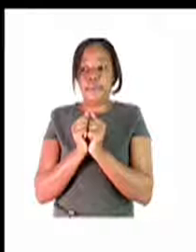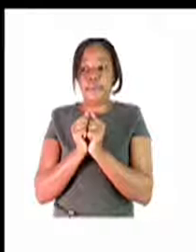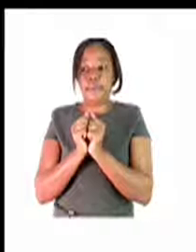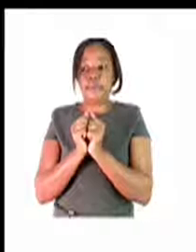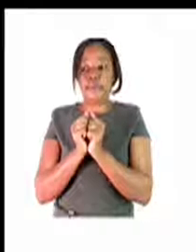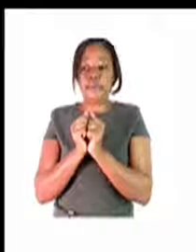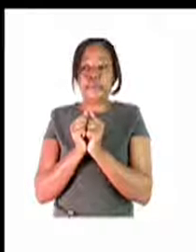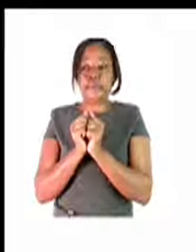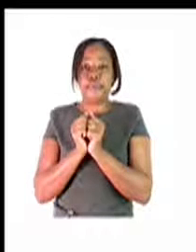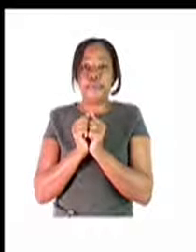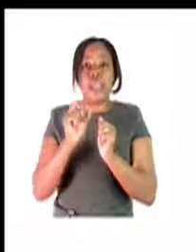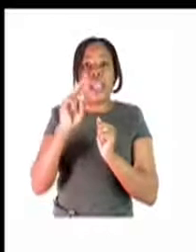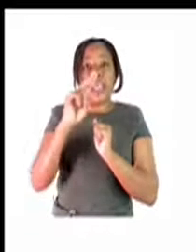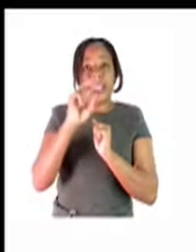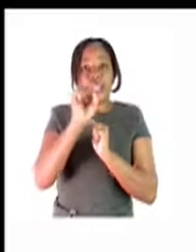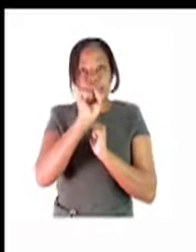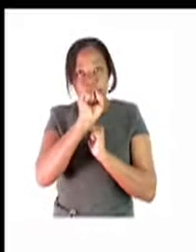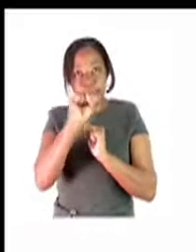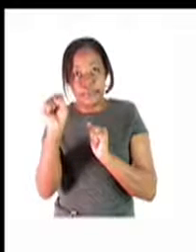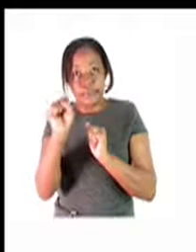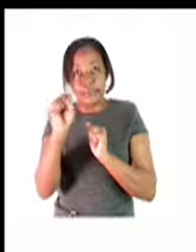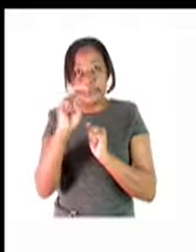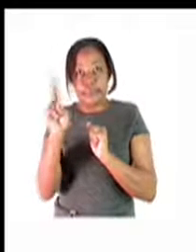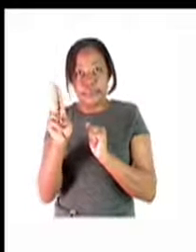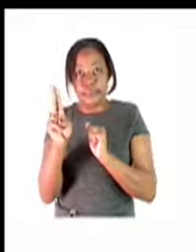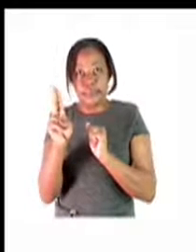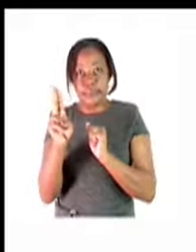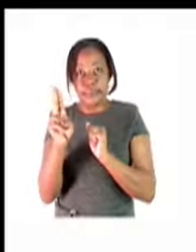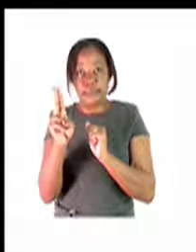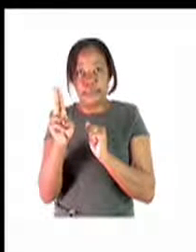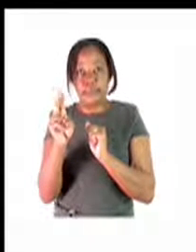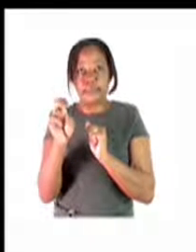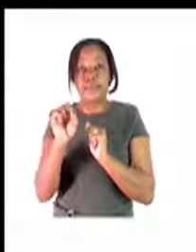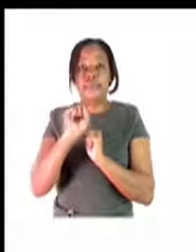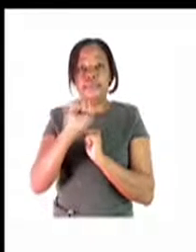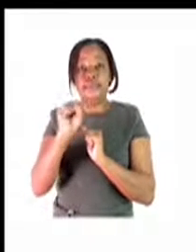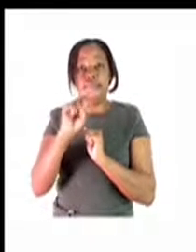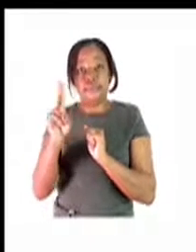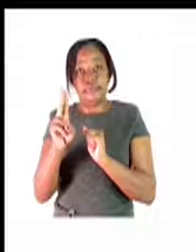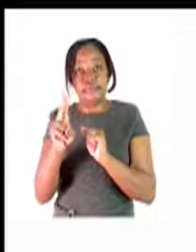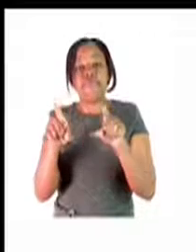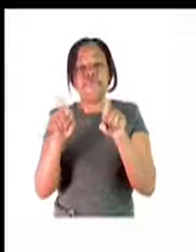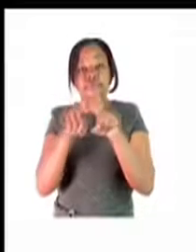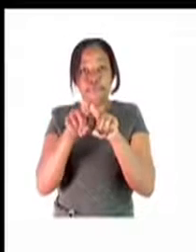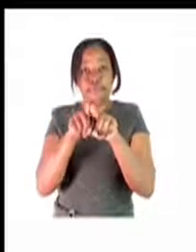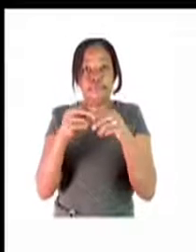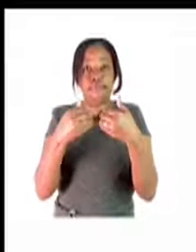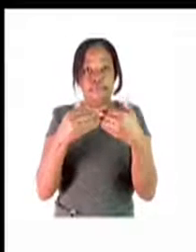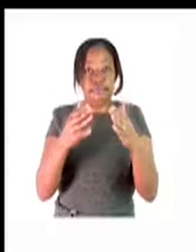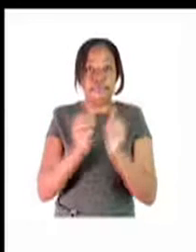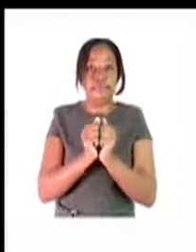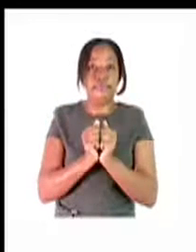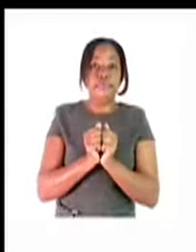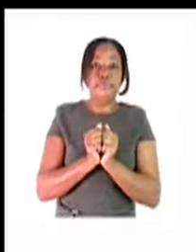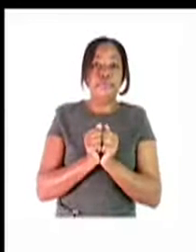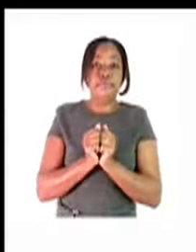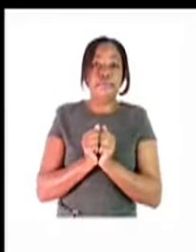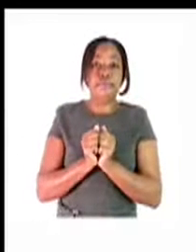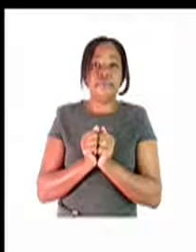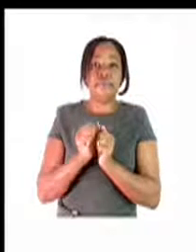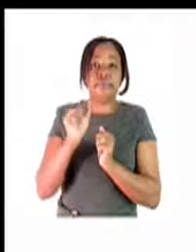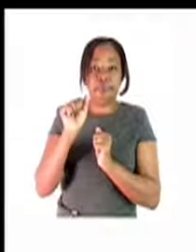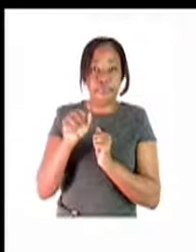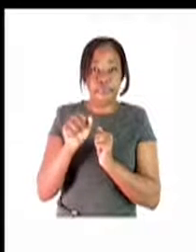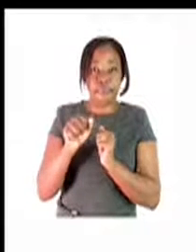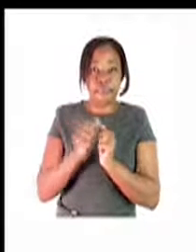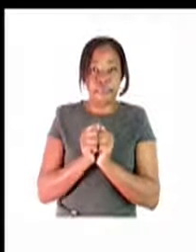together? Number one is a ship, a city, happy, and hey. Which one, which word